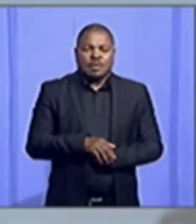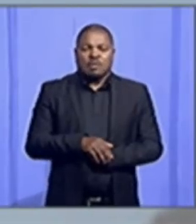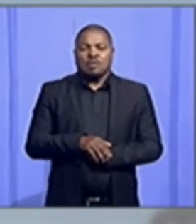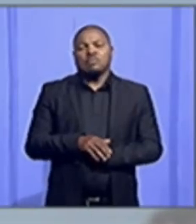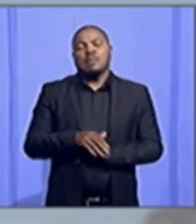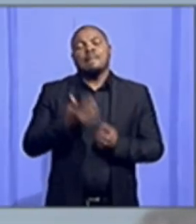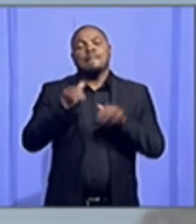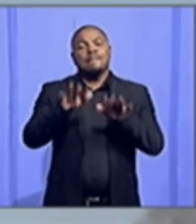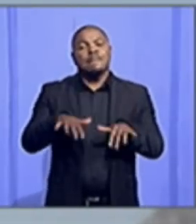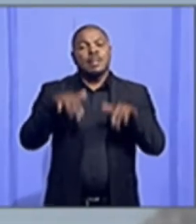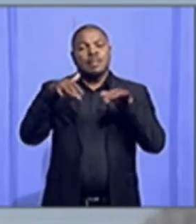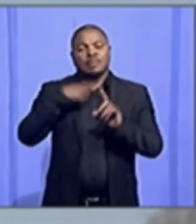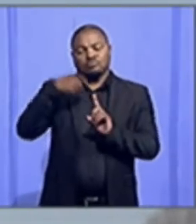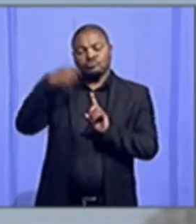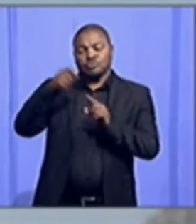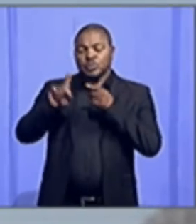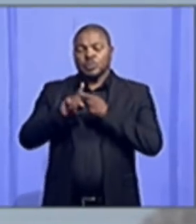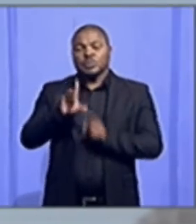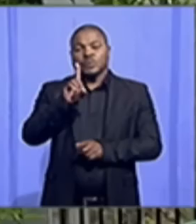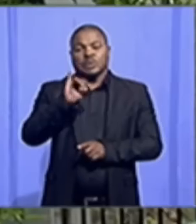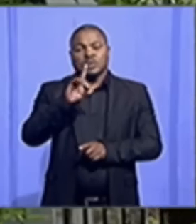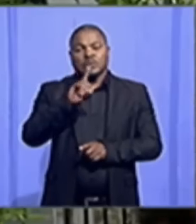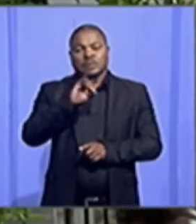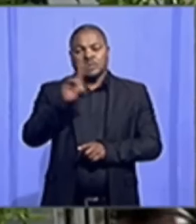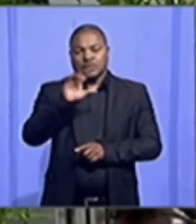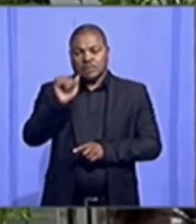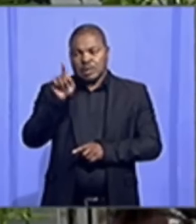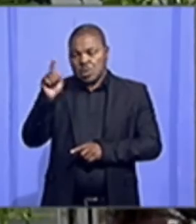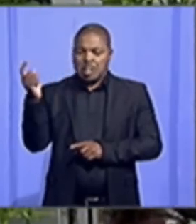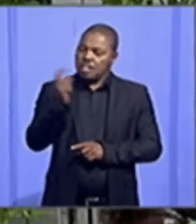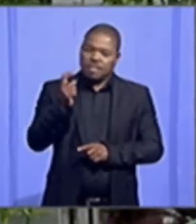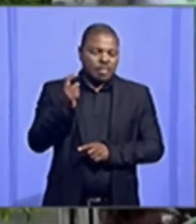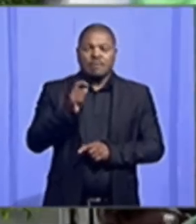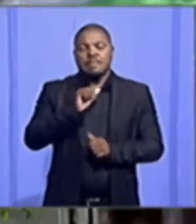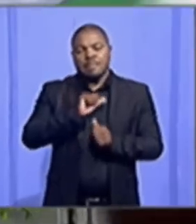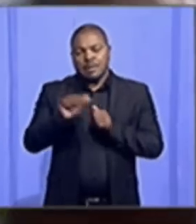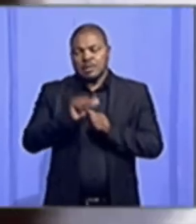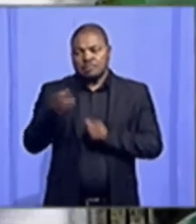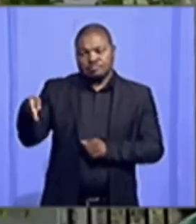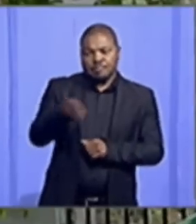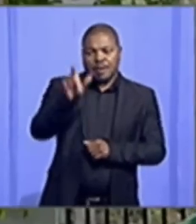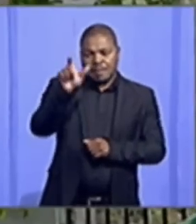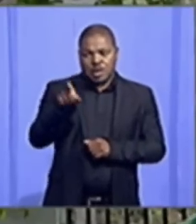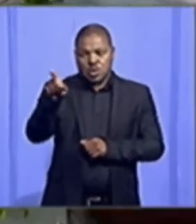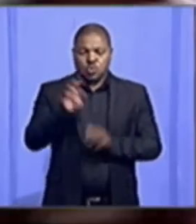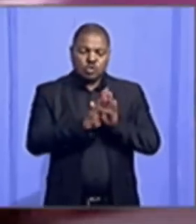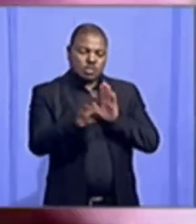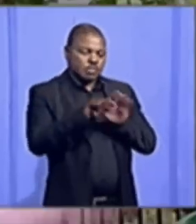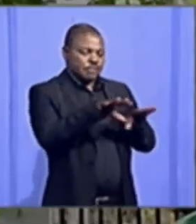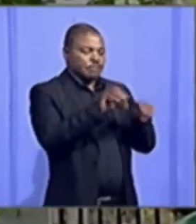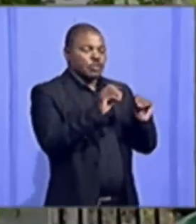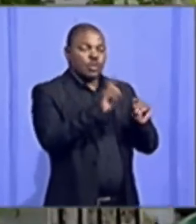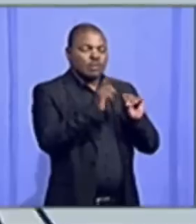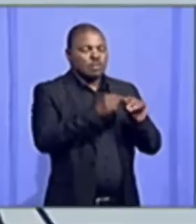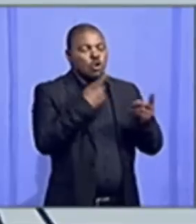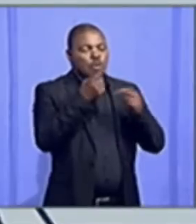dipuisano parlamenteng Thoko Didiza o rometse moemedi wa hae ho ilo amohela lengolo la ditletlebo. That